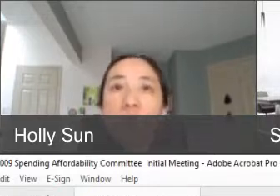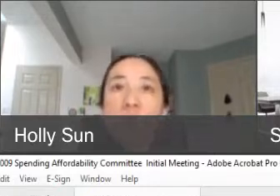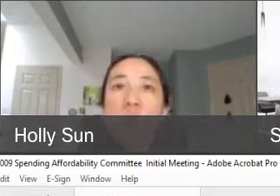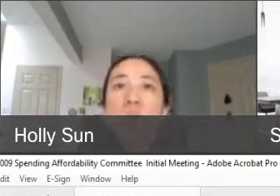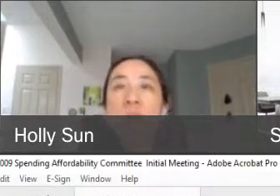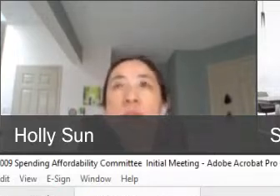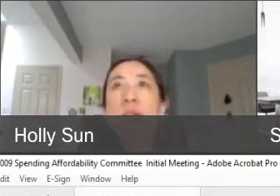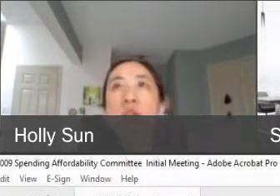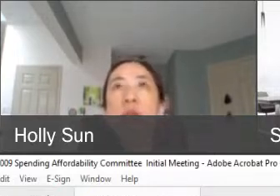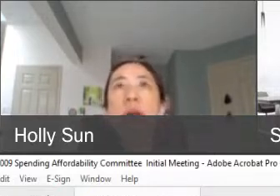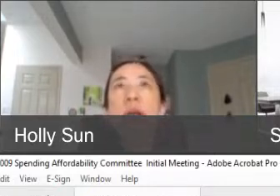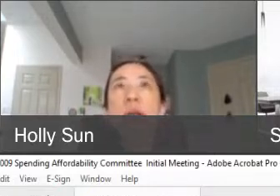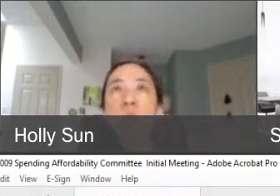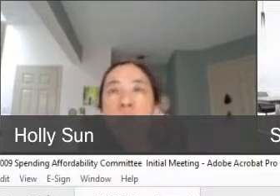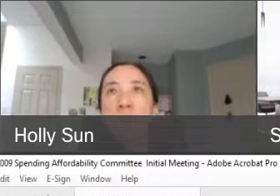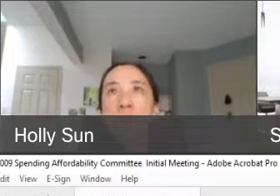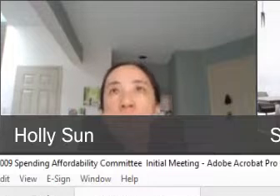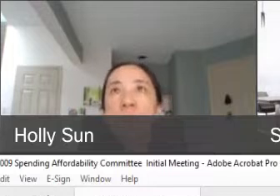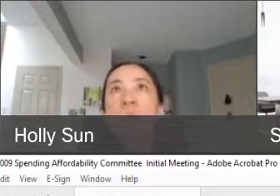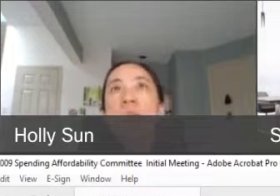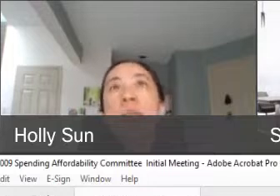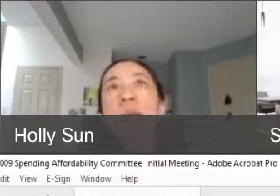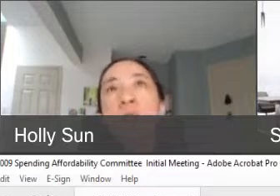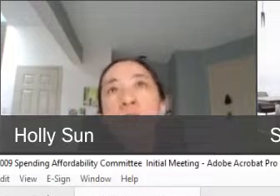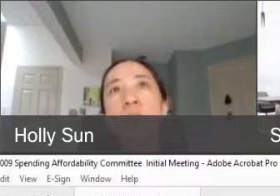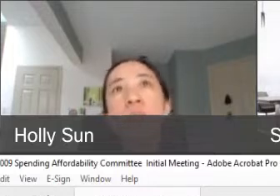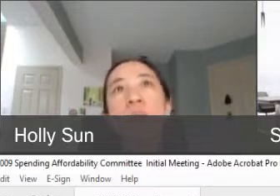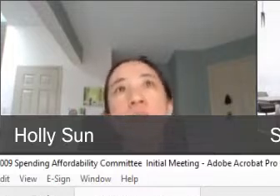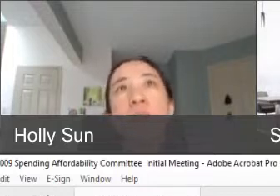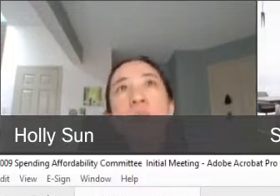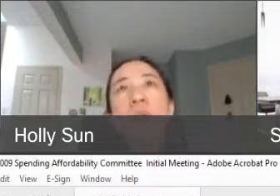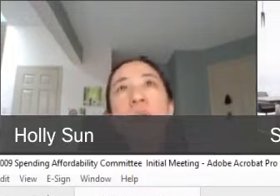So based on this one, it's basically saying that based on the